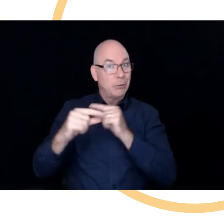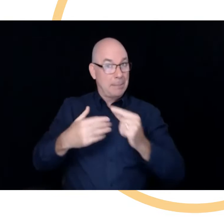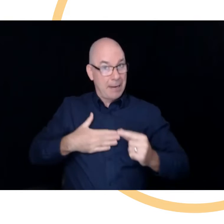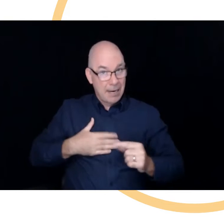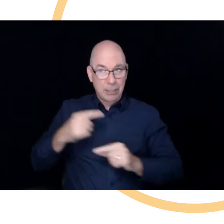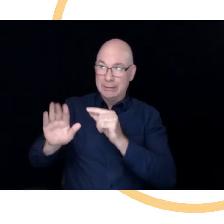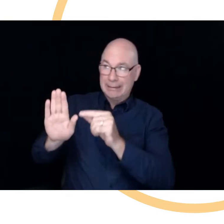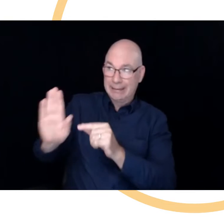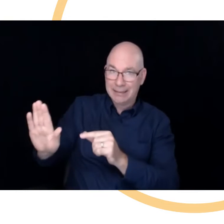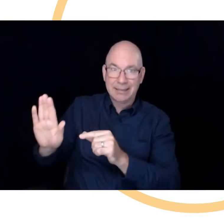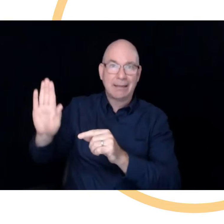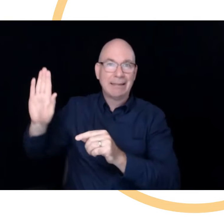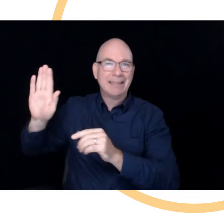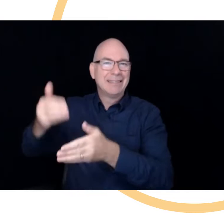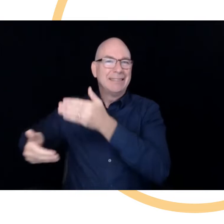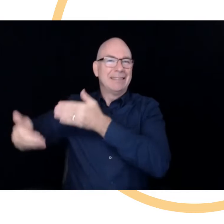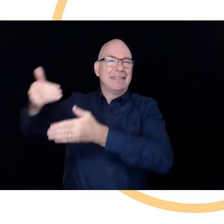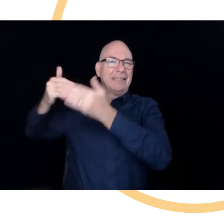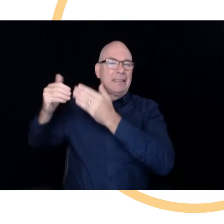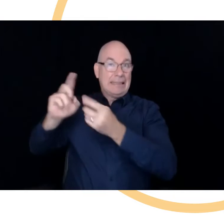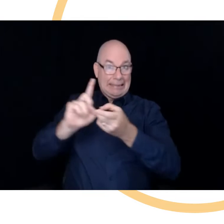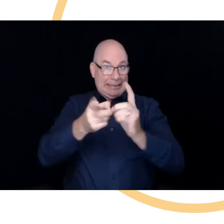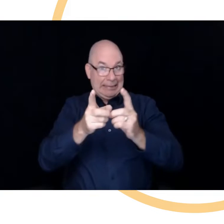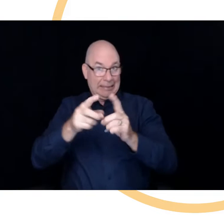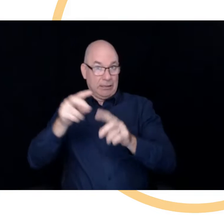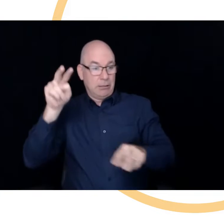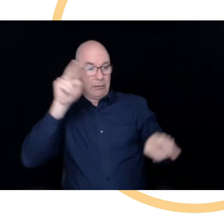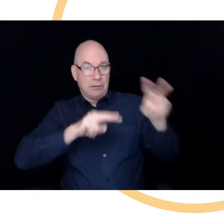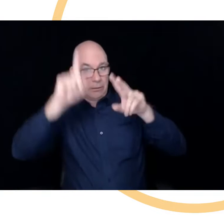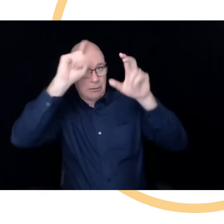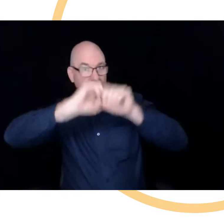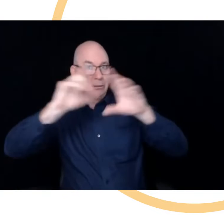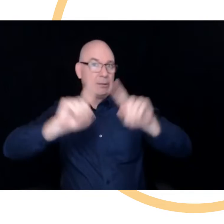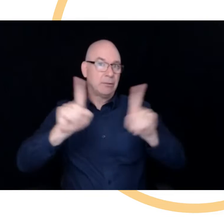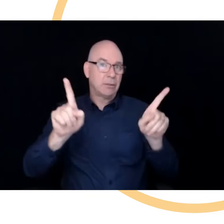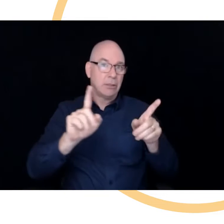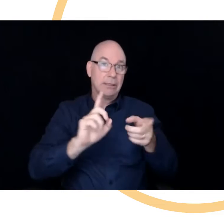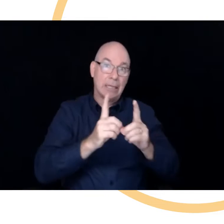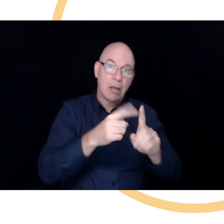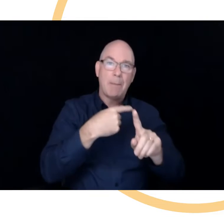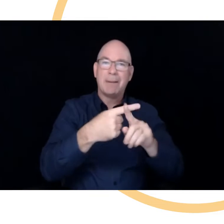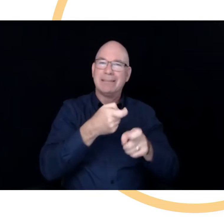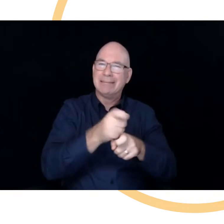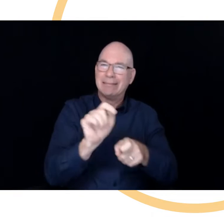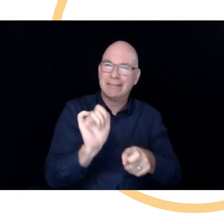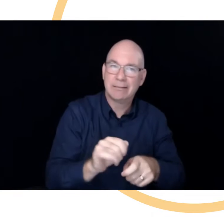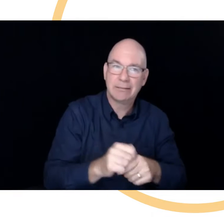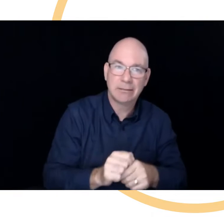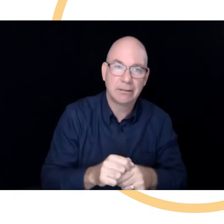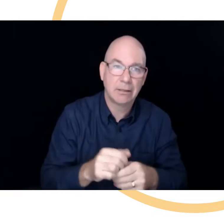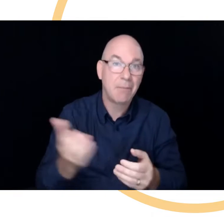the digital world and thus digital harms differently. For parents and teachers, the culprit was the cell